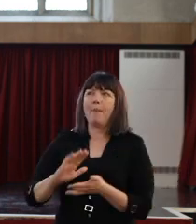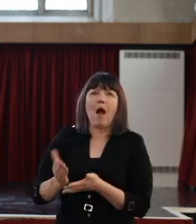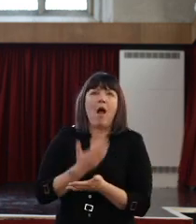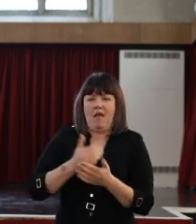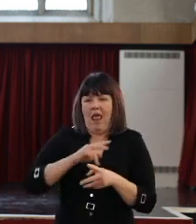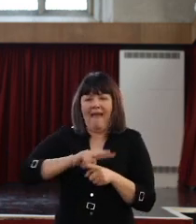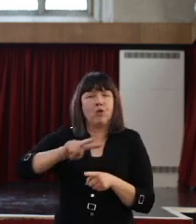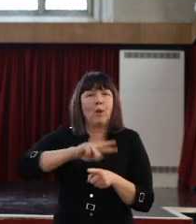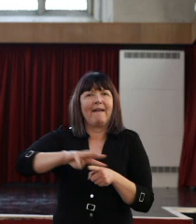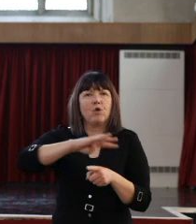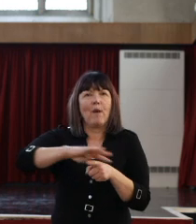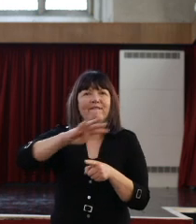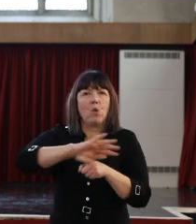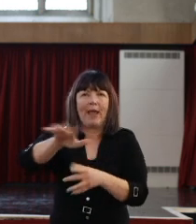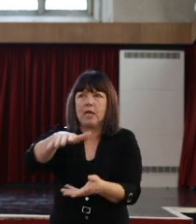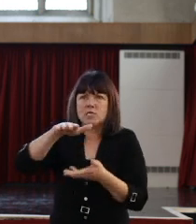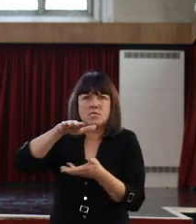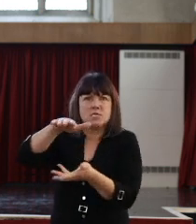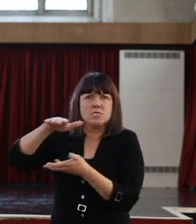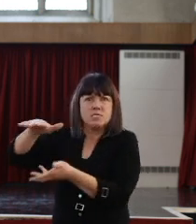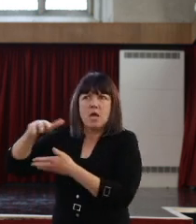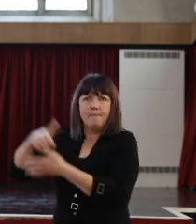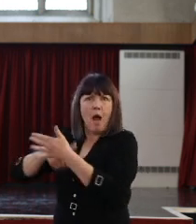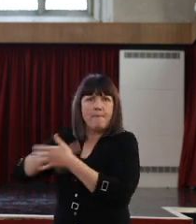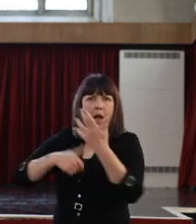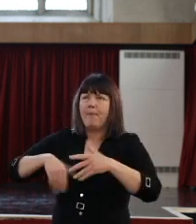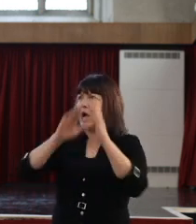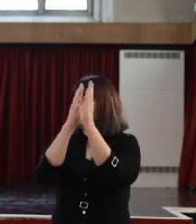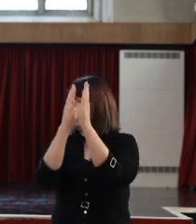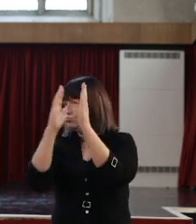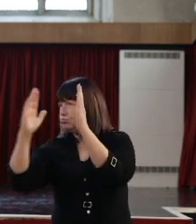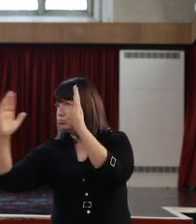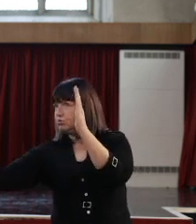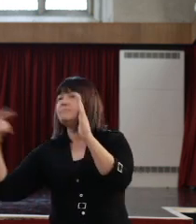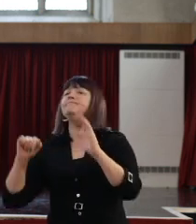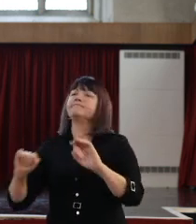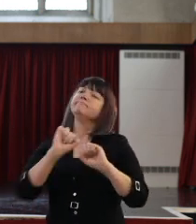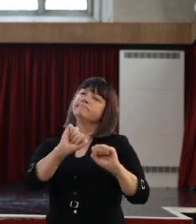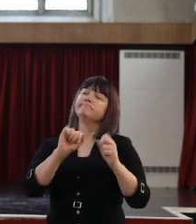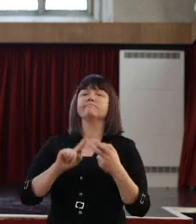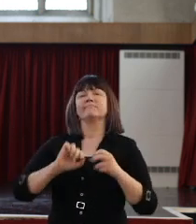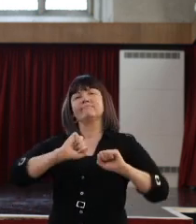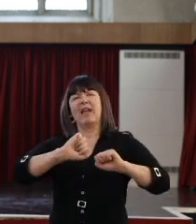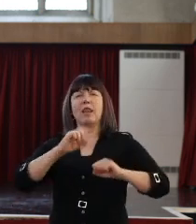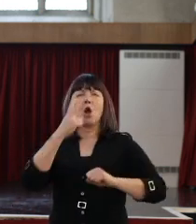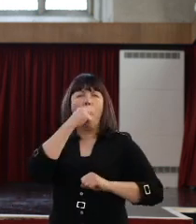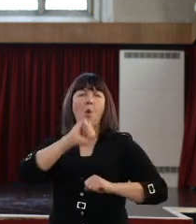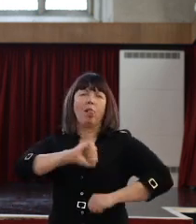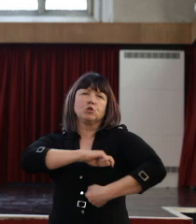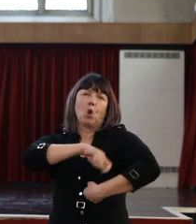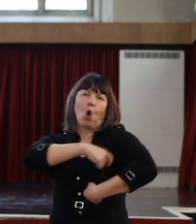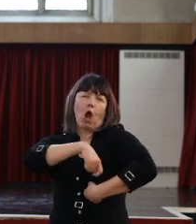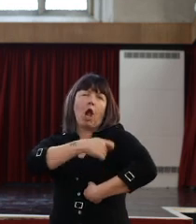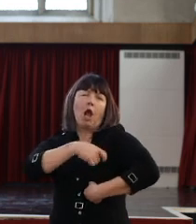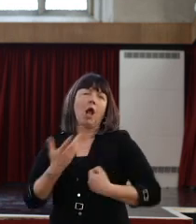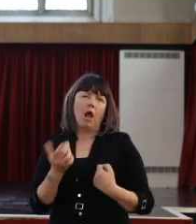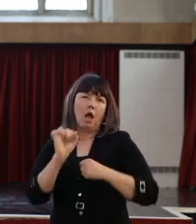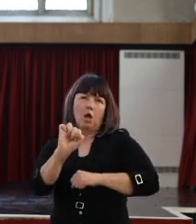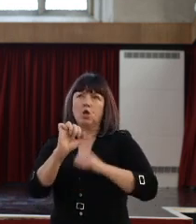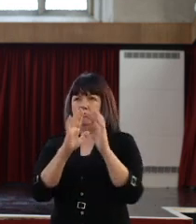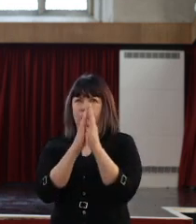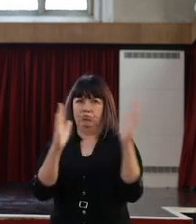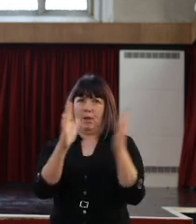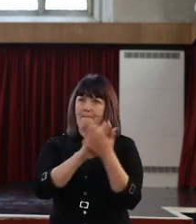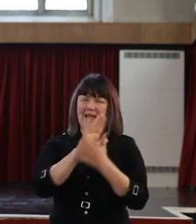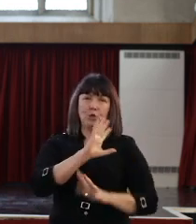only other book was Mrs. Beaton's book of home management. That was it. You could either read about the Third Reich or learn how to make